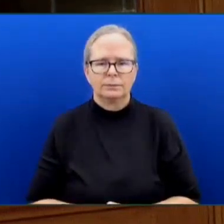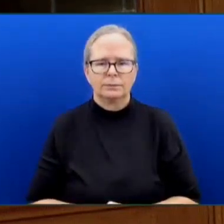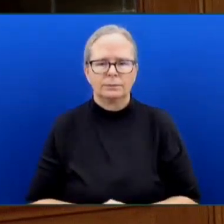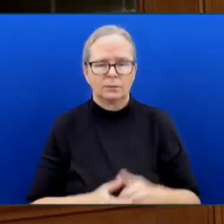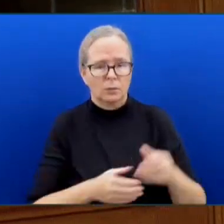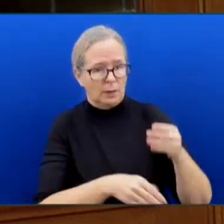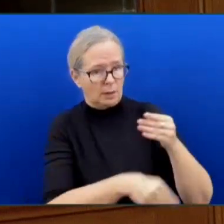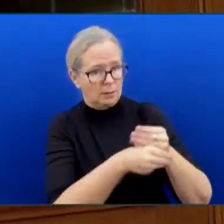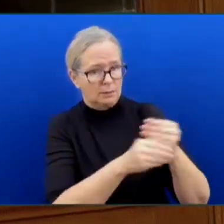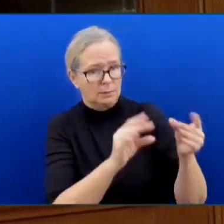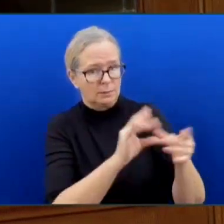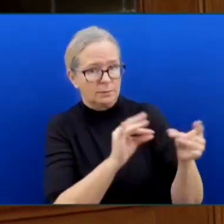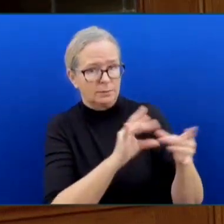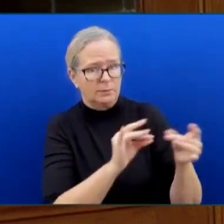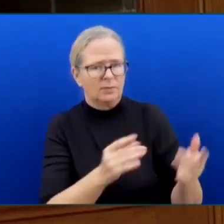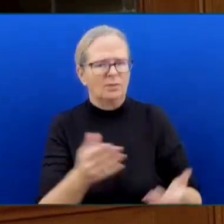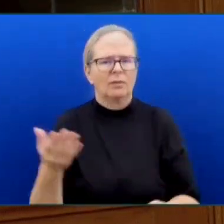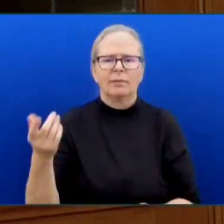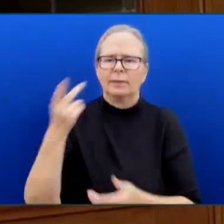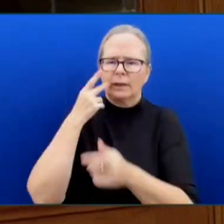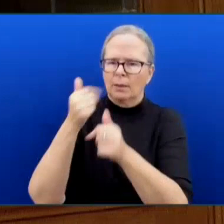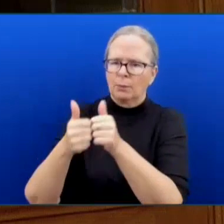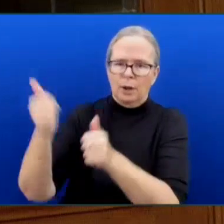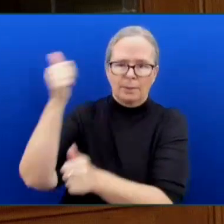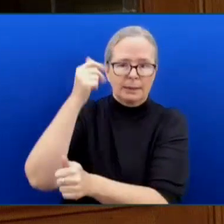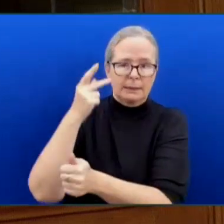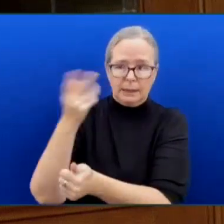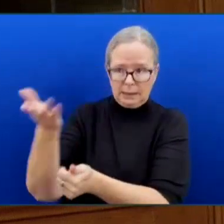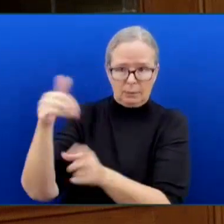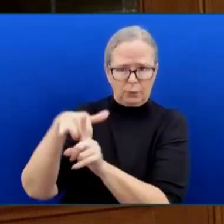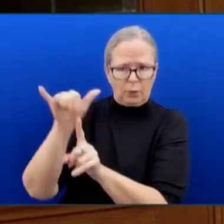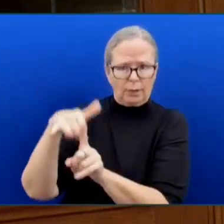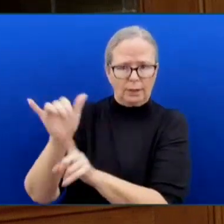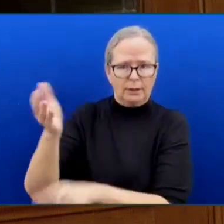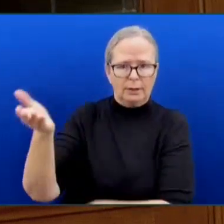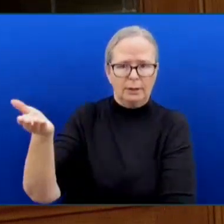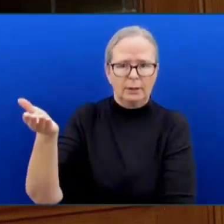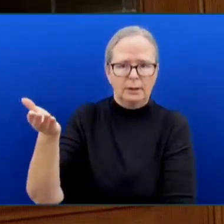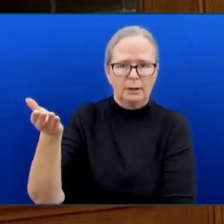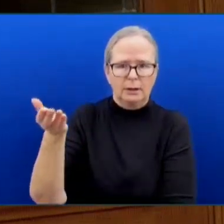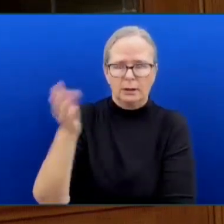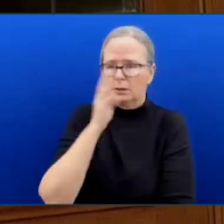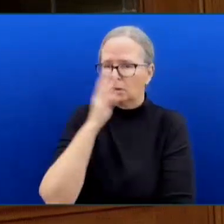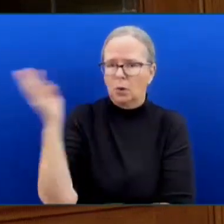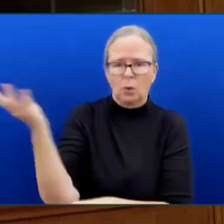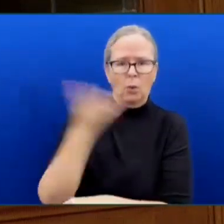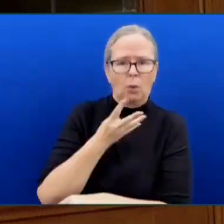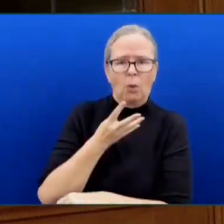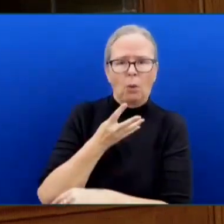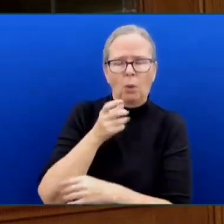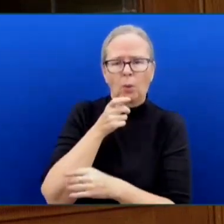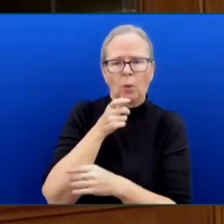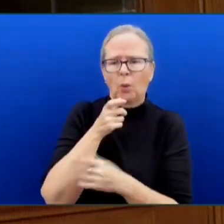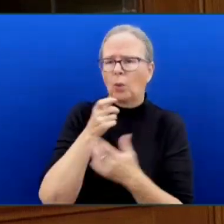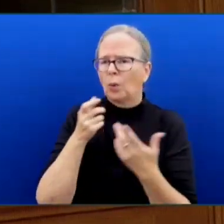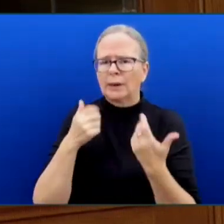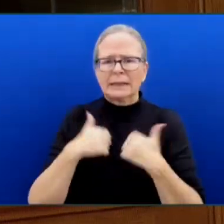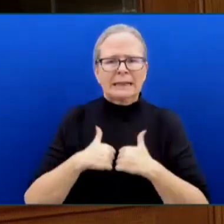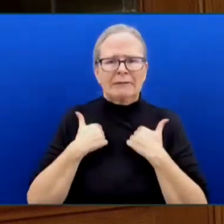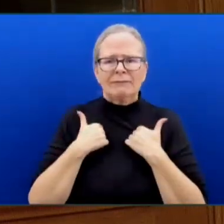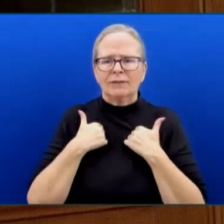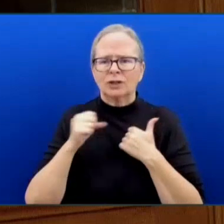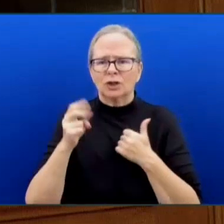taxpayers. He isn't ignoring just Surrey taxpayers. His authoritarian approach is actually punishing taxpayers